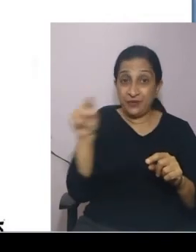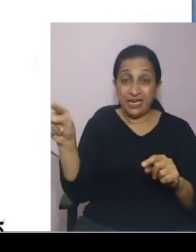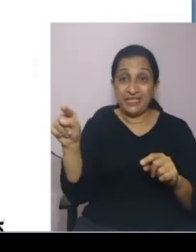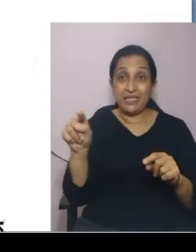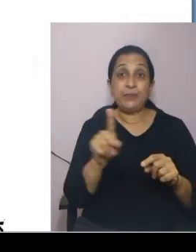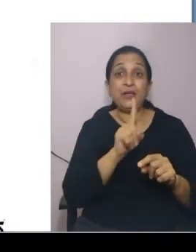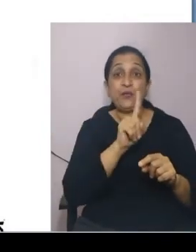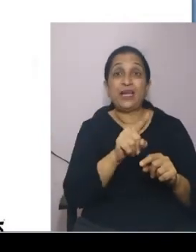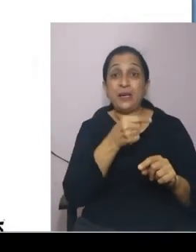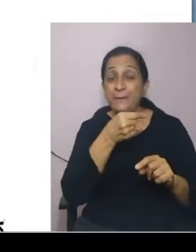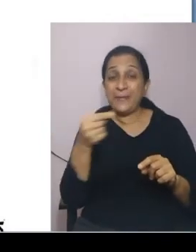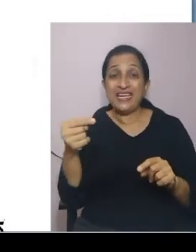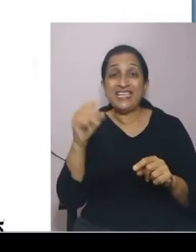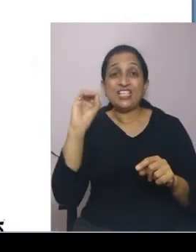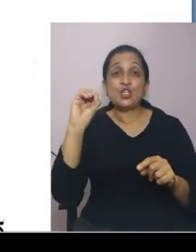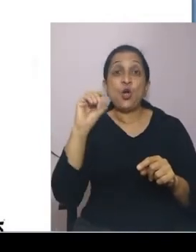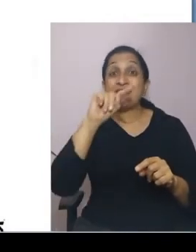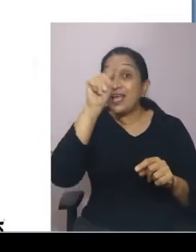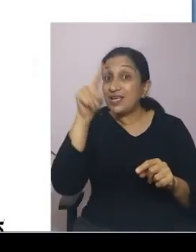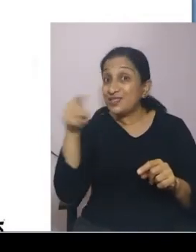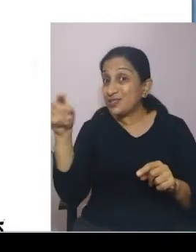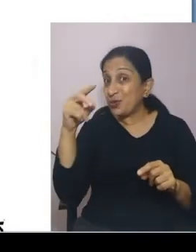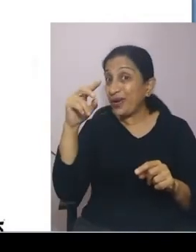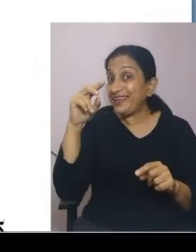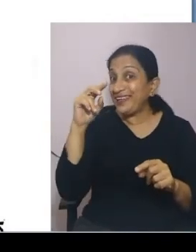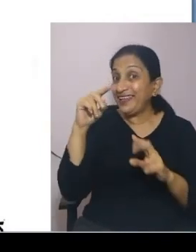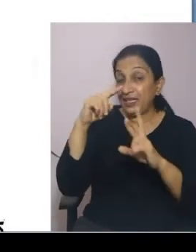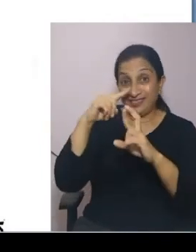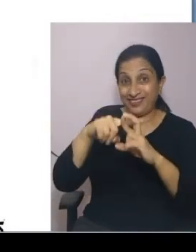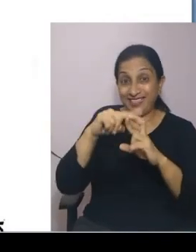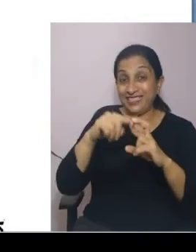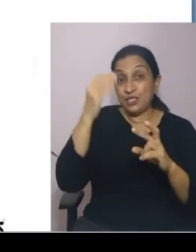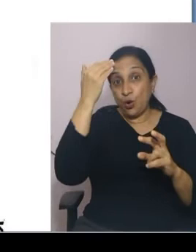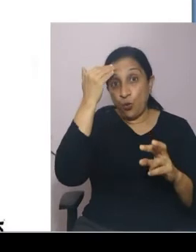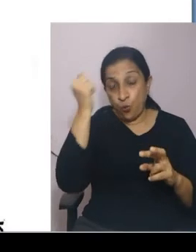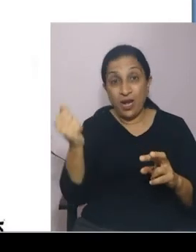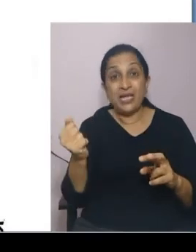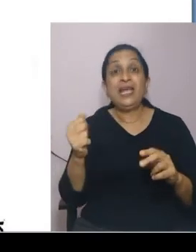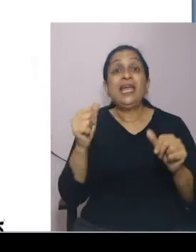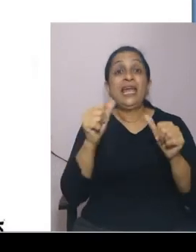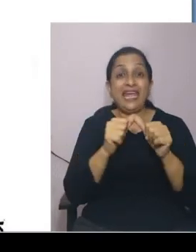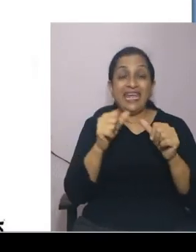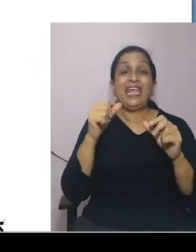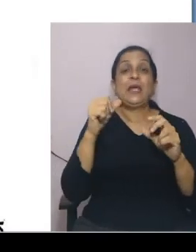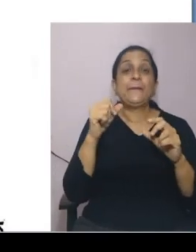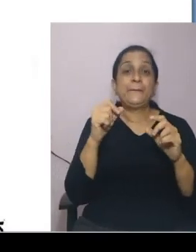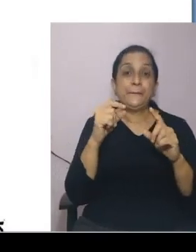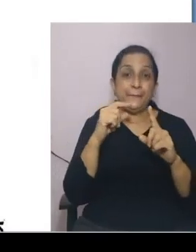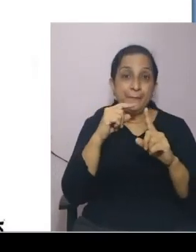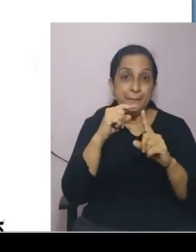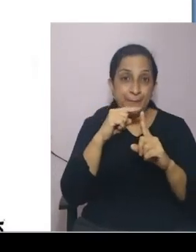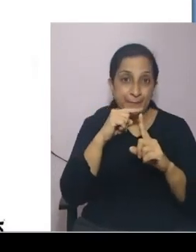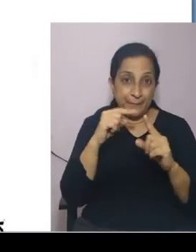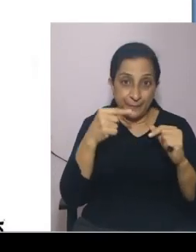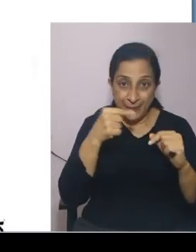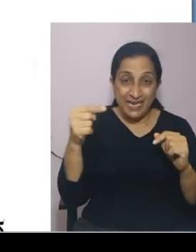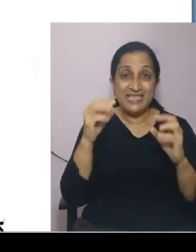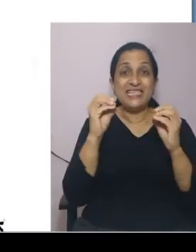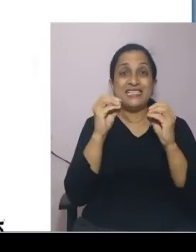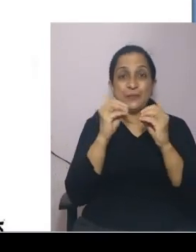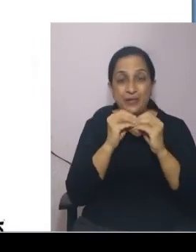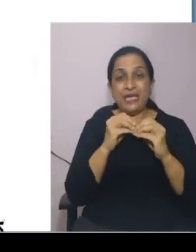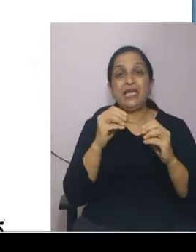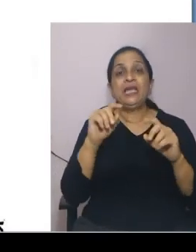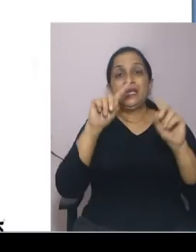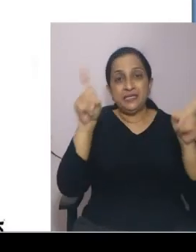of these two will be LCM, and this is A plus B minus B, that is 1 minus cos square theta. This into this